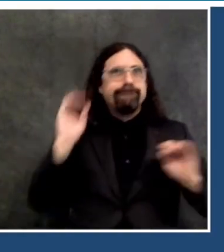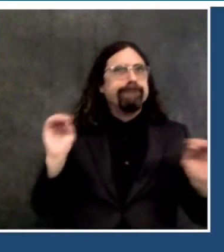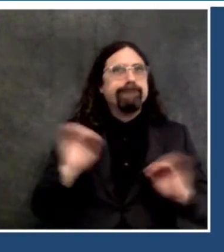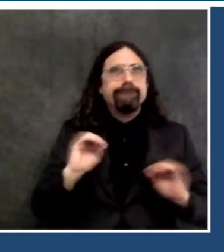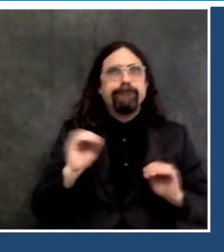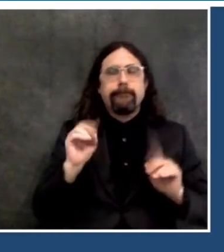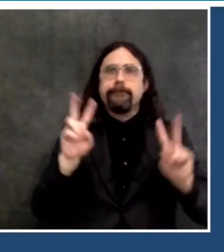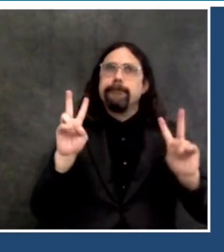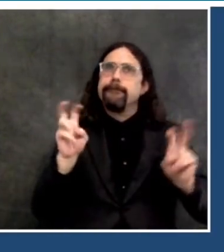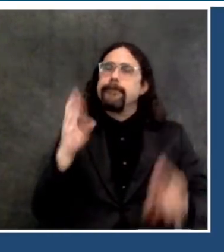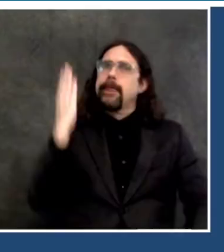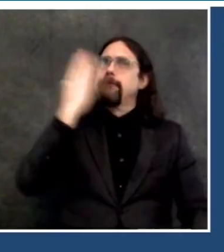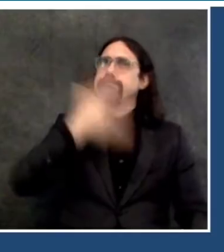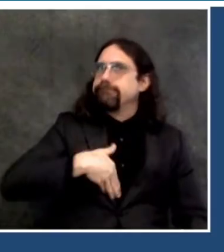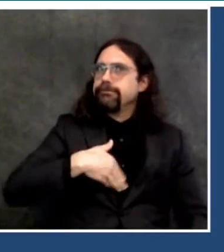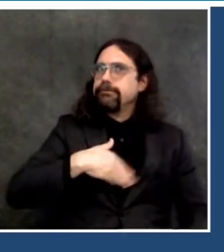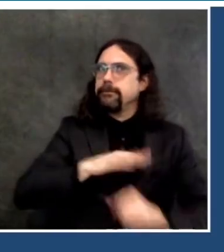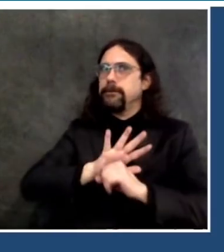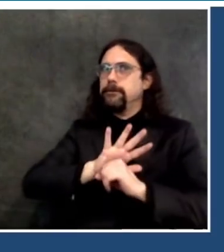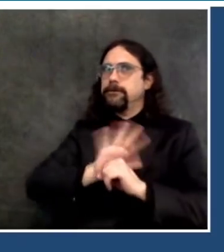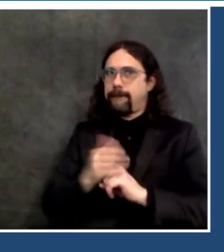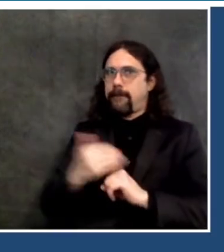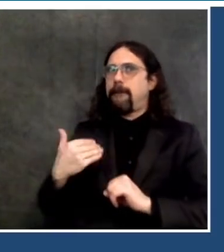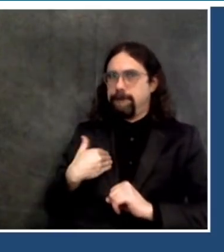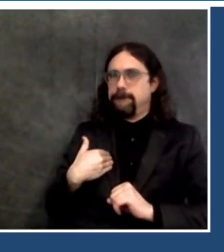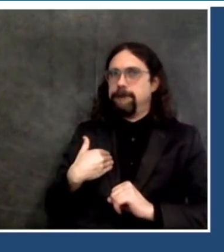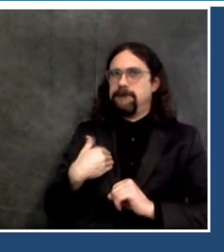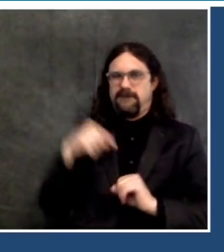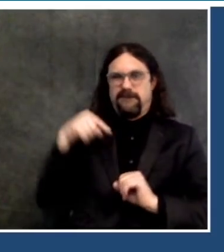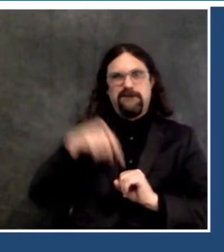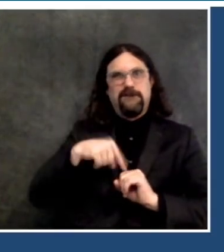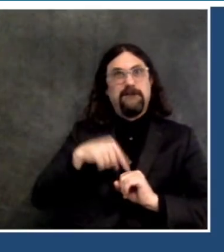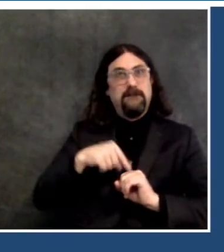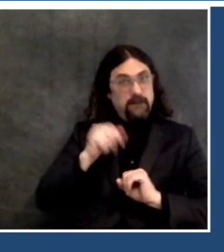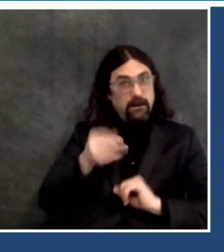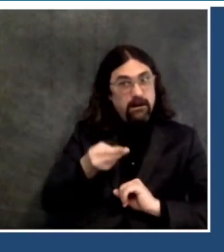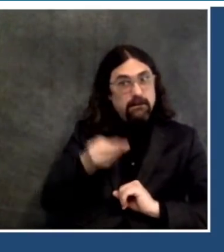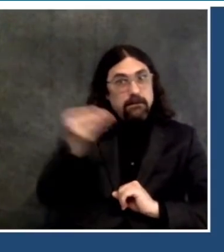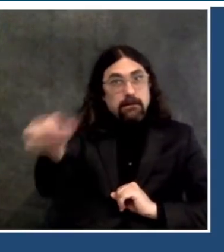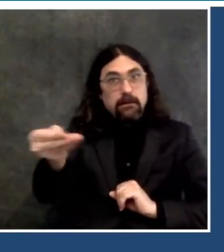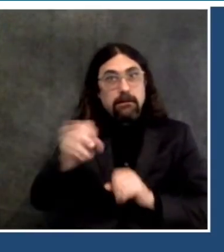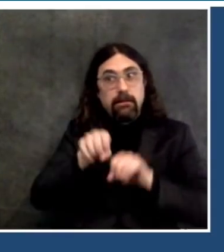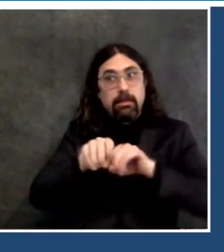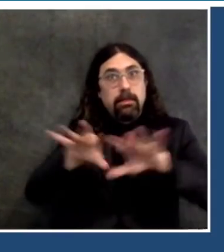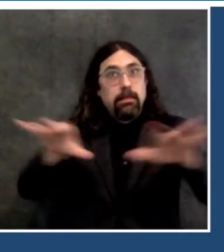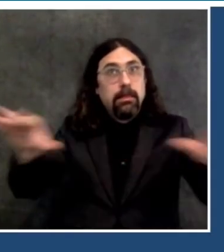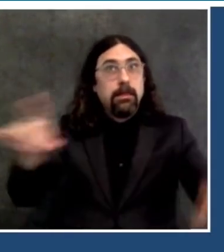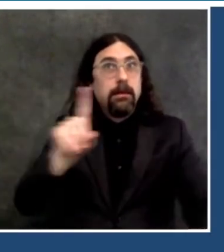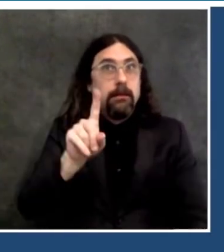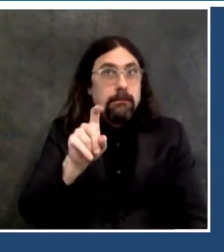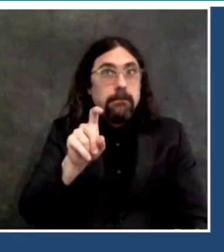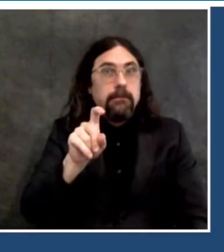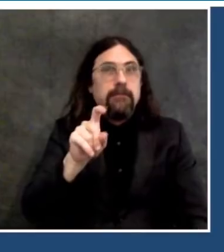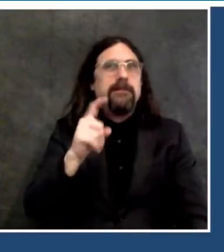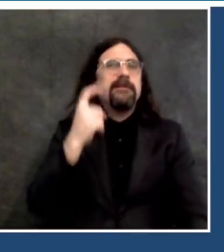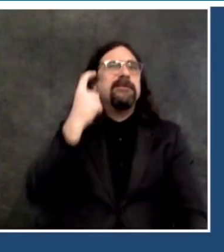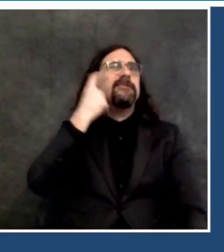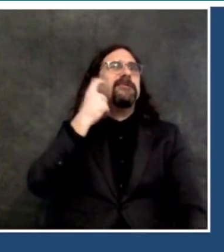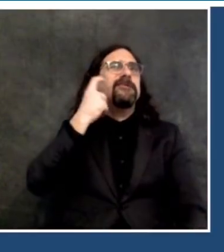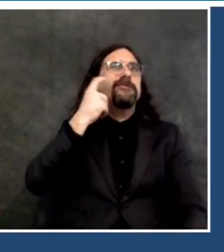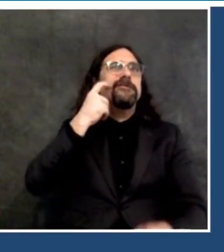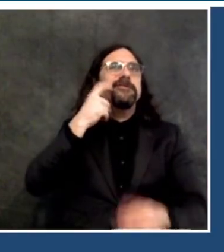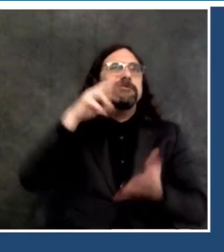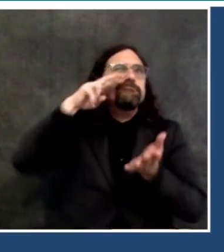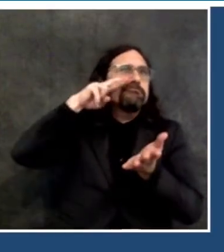Our health department, our healthcare leadership have looked at these studies. There's been several in the last week or so, and have come to a